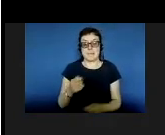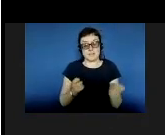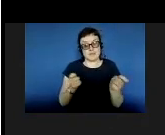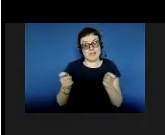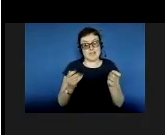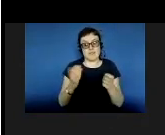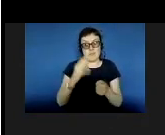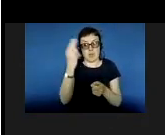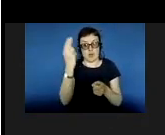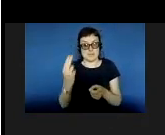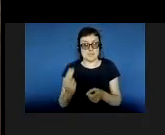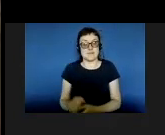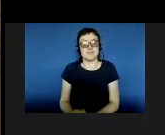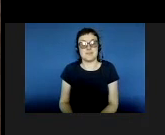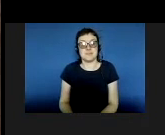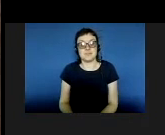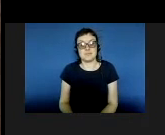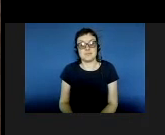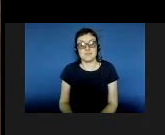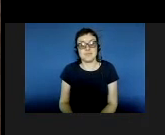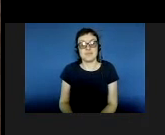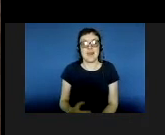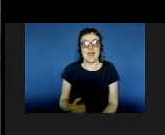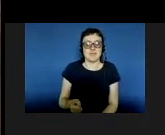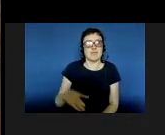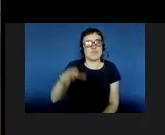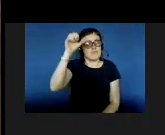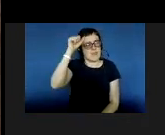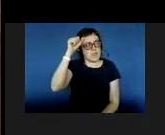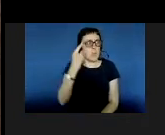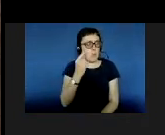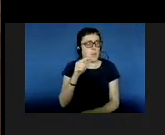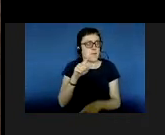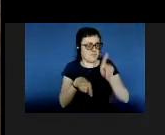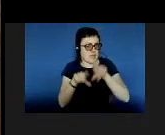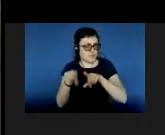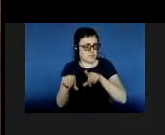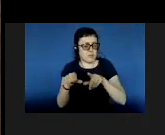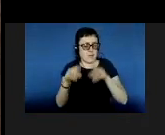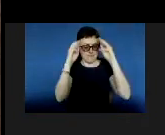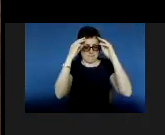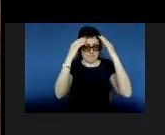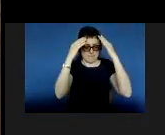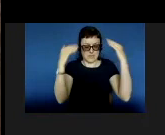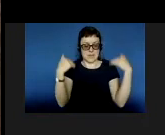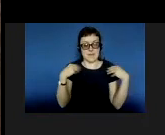the projects. We had Recollections May Vary at the Mental Health Museum in Wakefield.